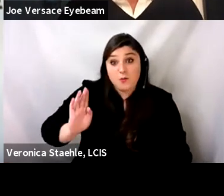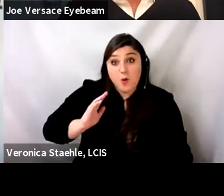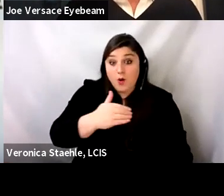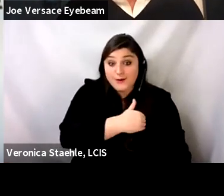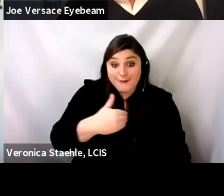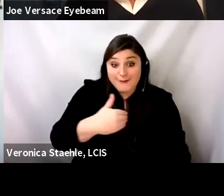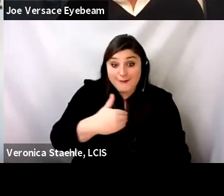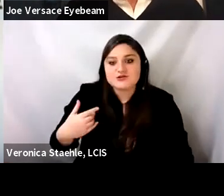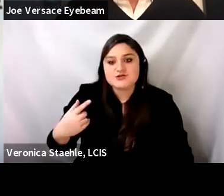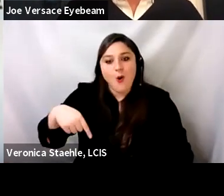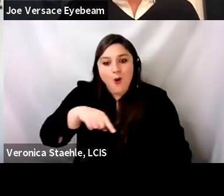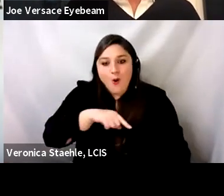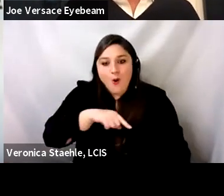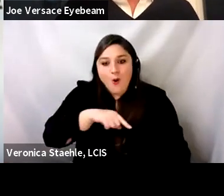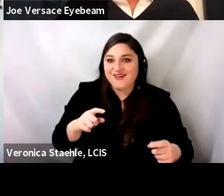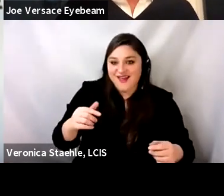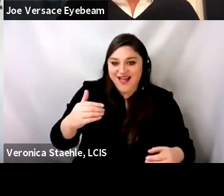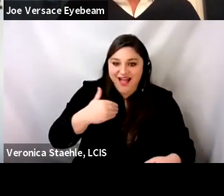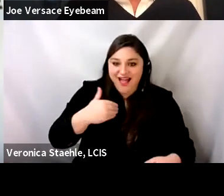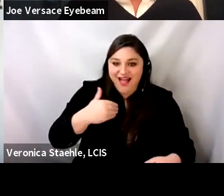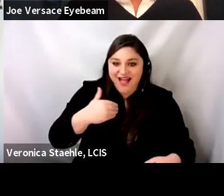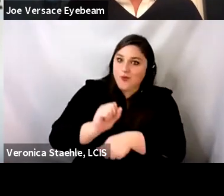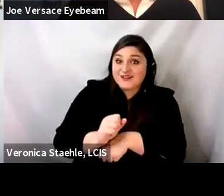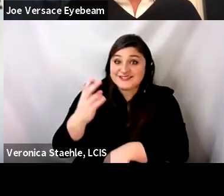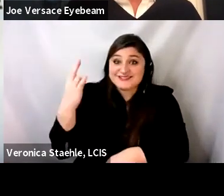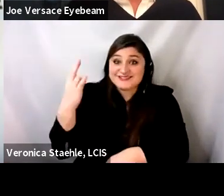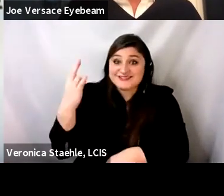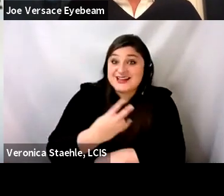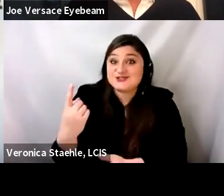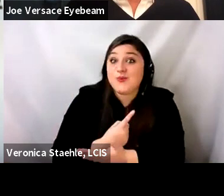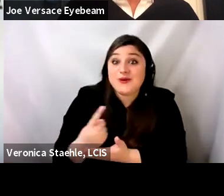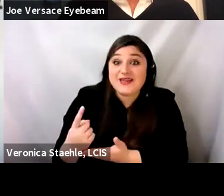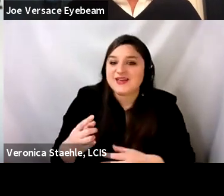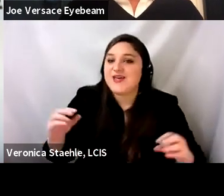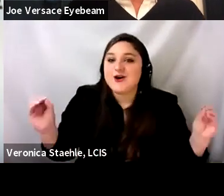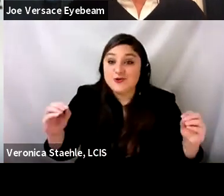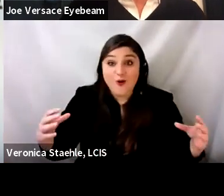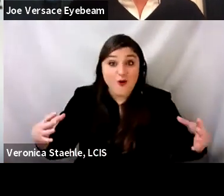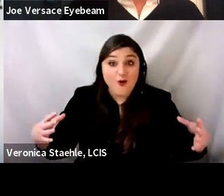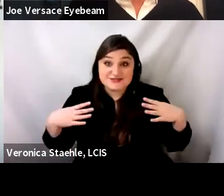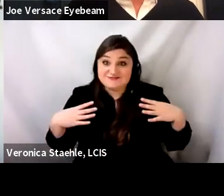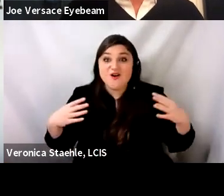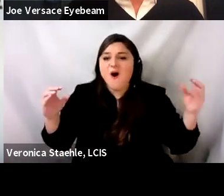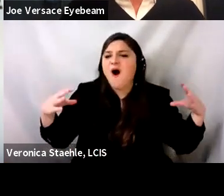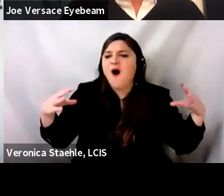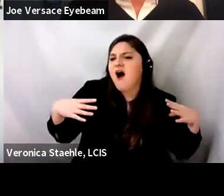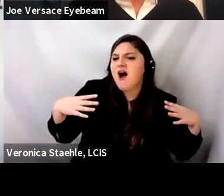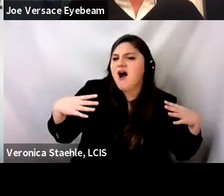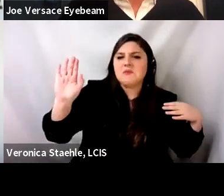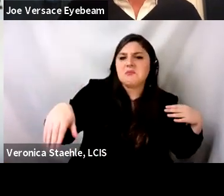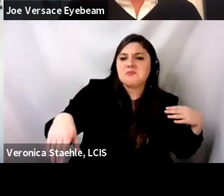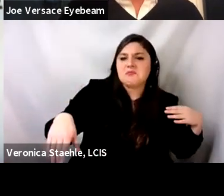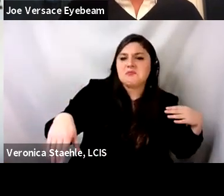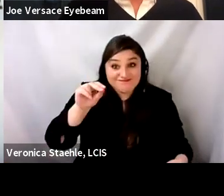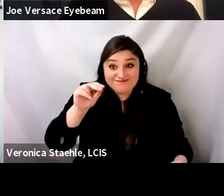we're civically inclined. You know, this has been a time when all volunteer firefighters have been called to the